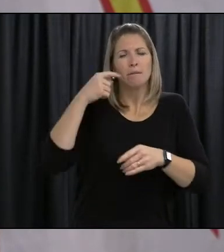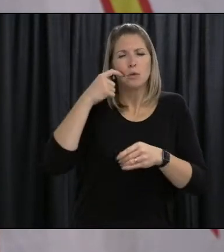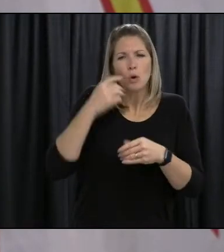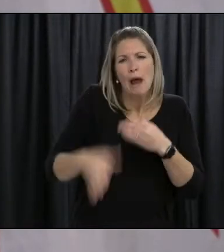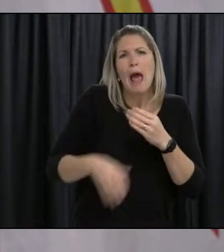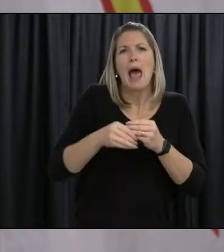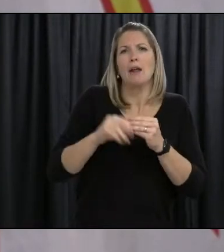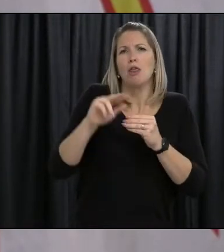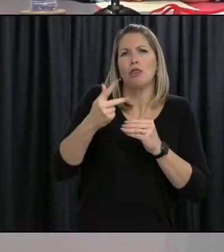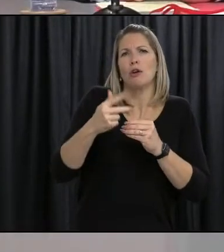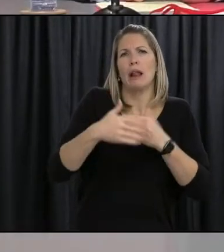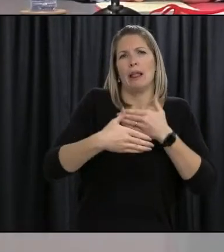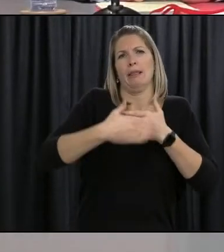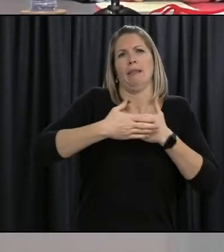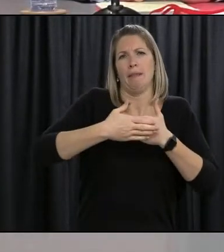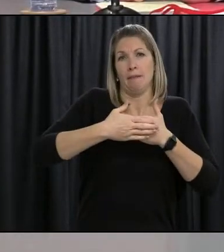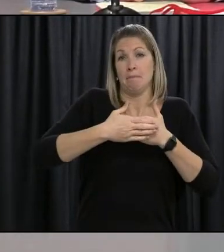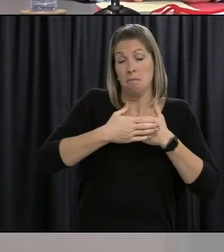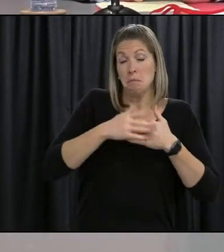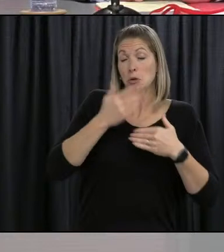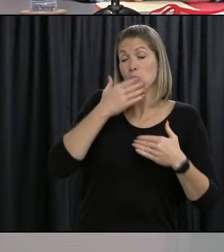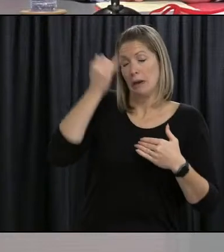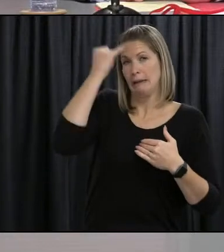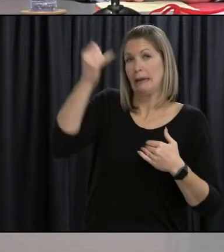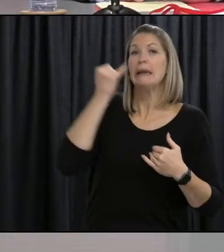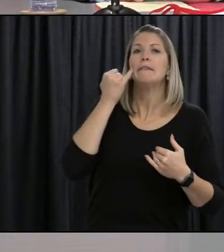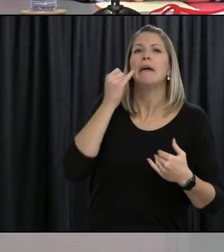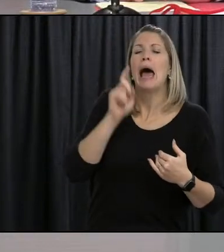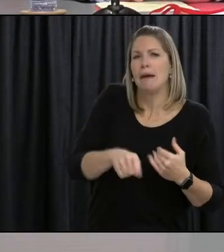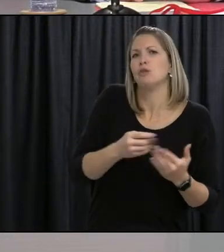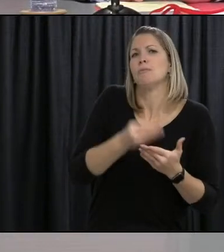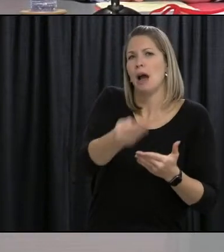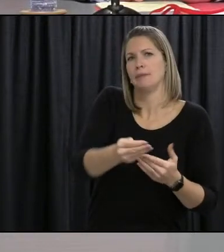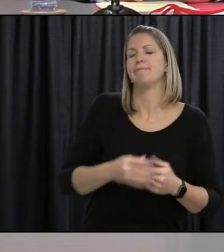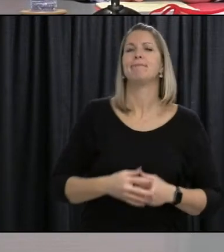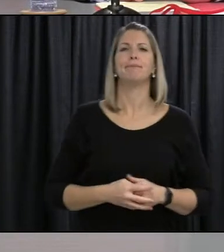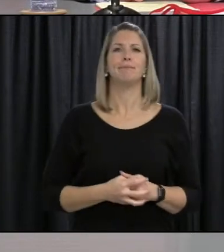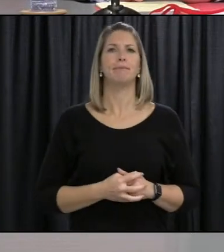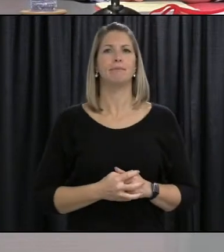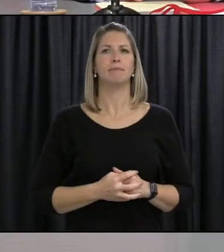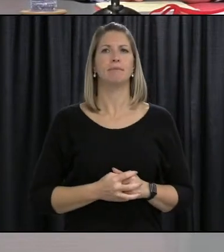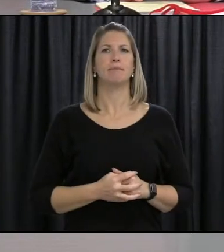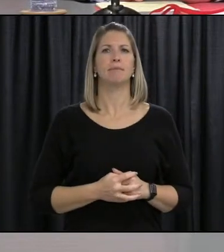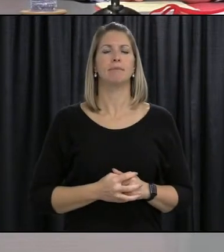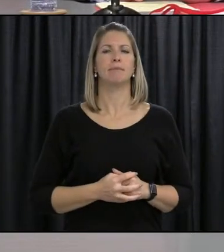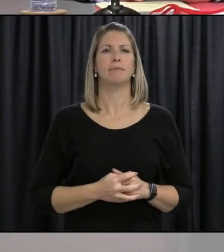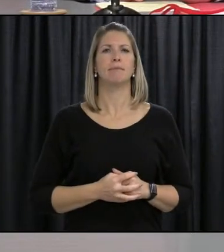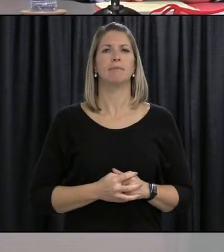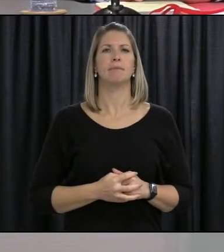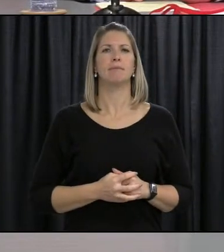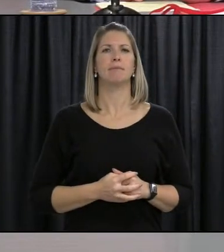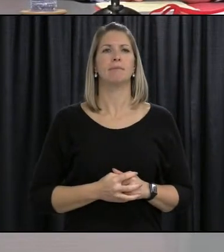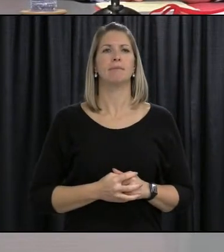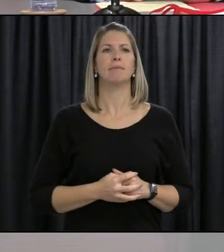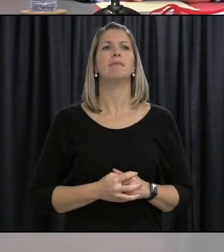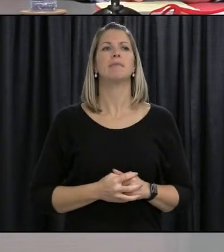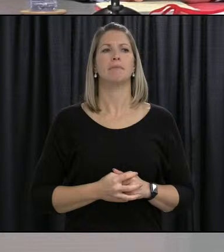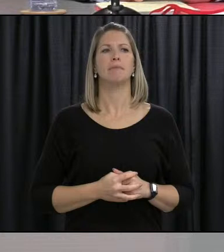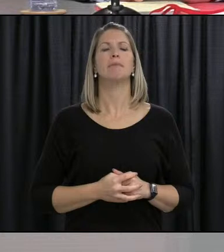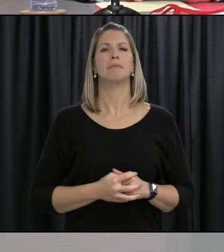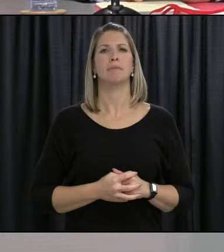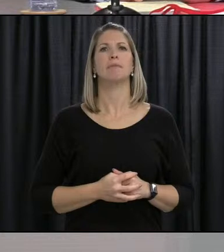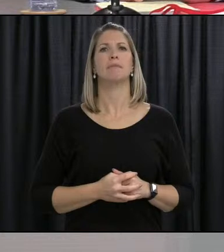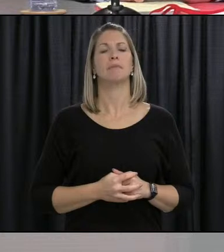And there are some people that have been kind of struggling with